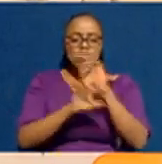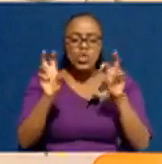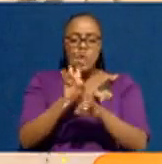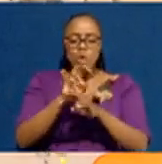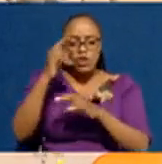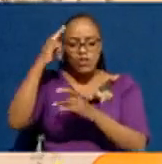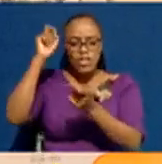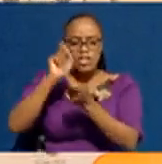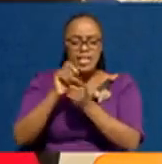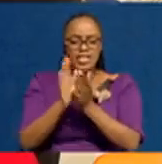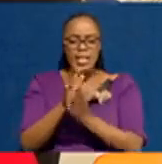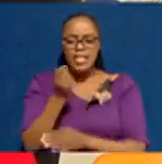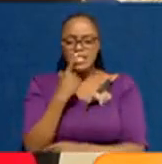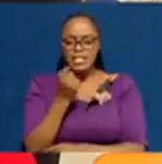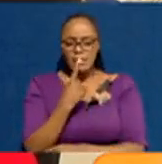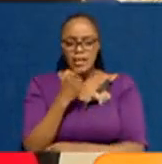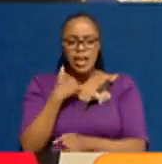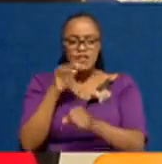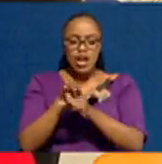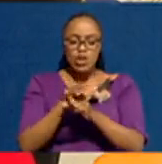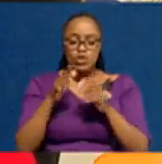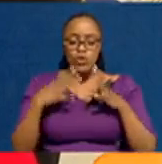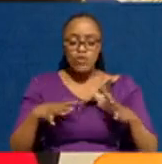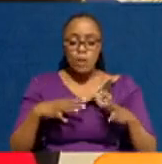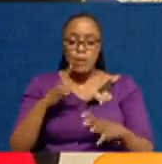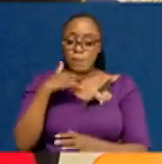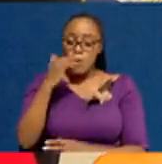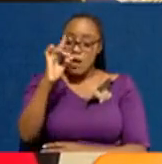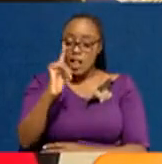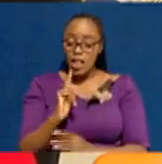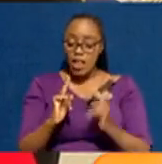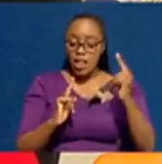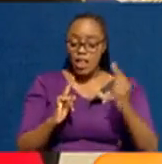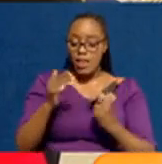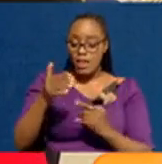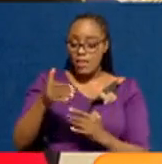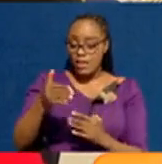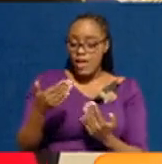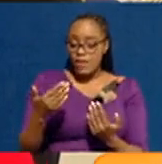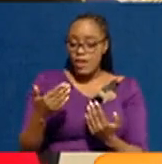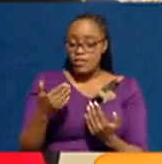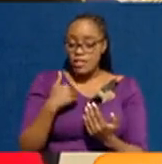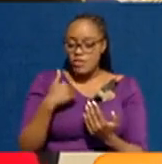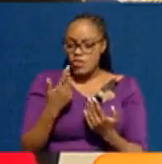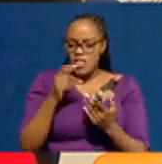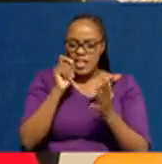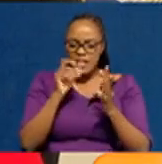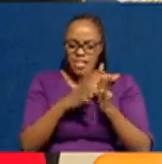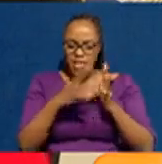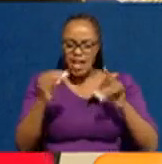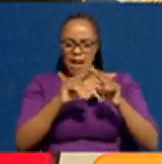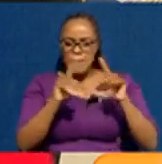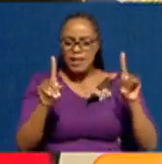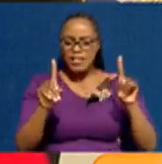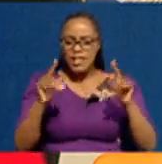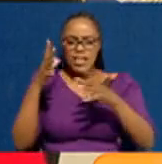diagnosis and treatment. There are so many people who are coming here for PET scan, and they would have gone to India. But they